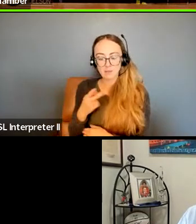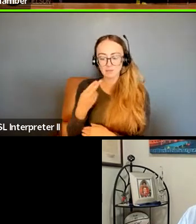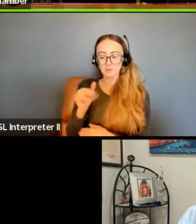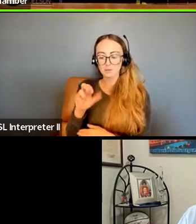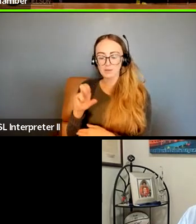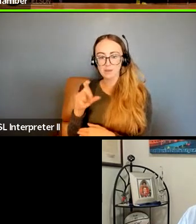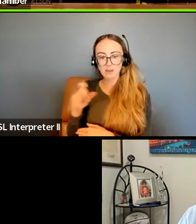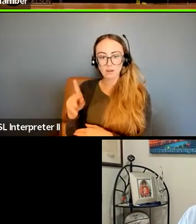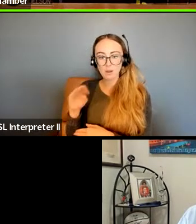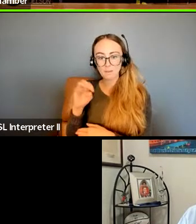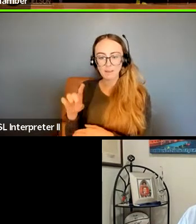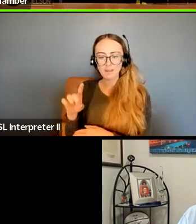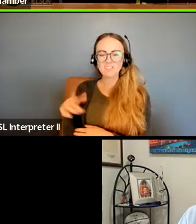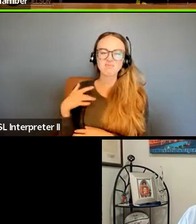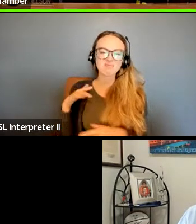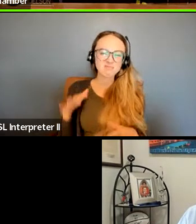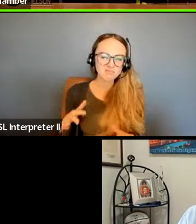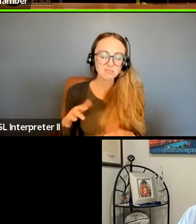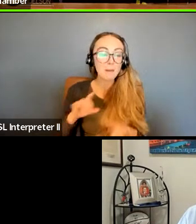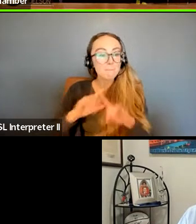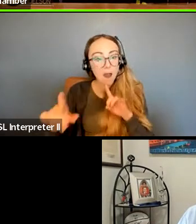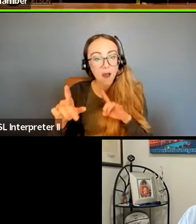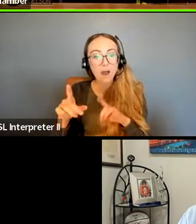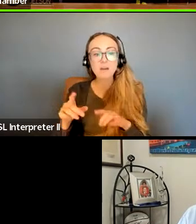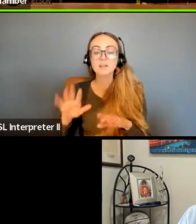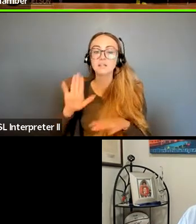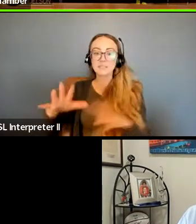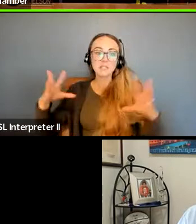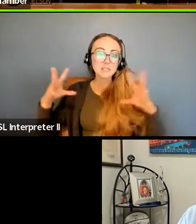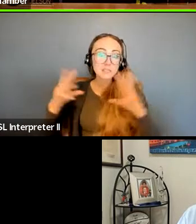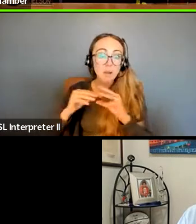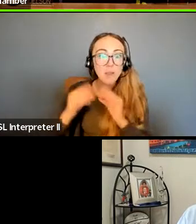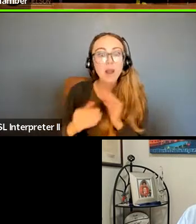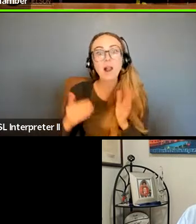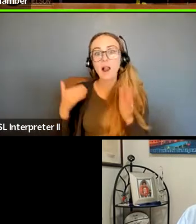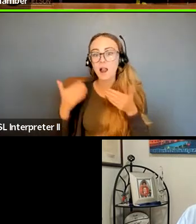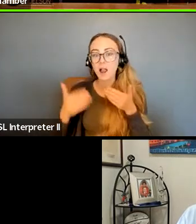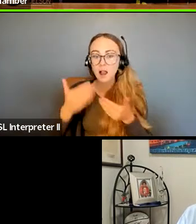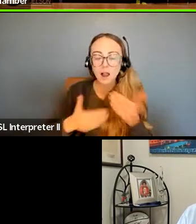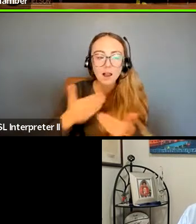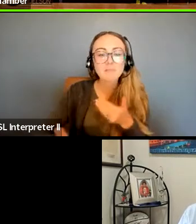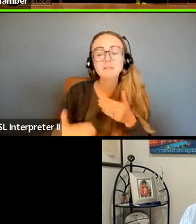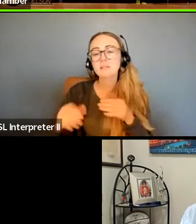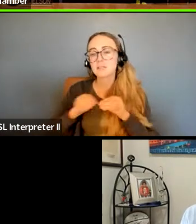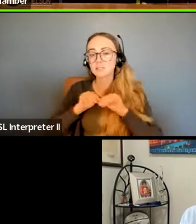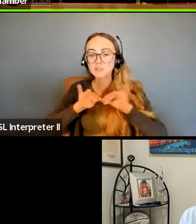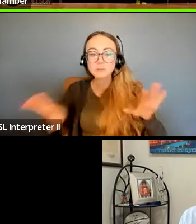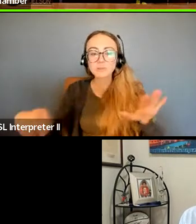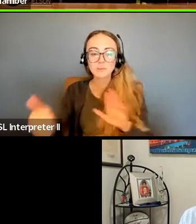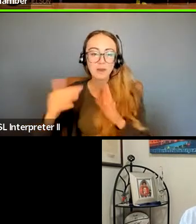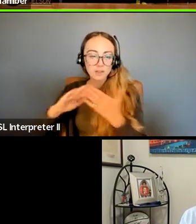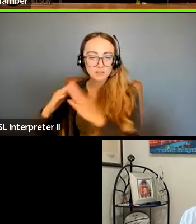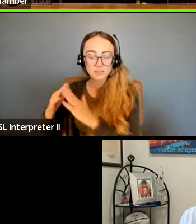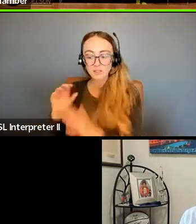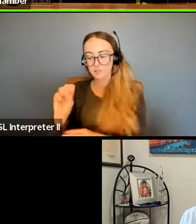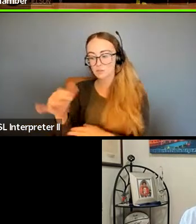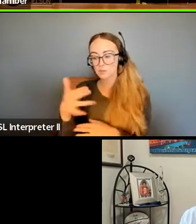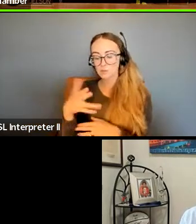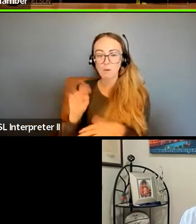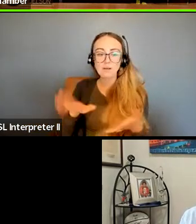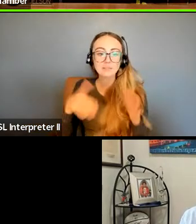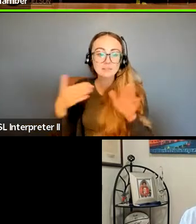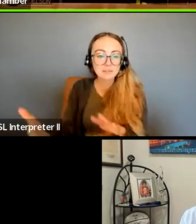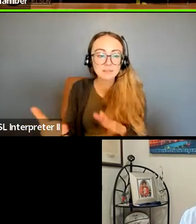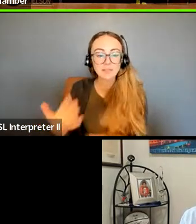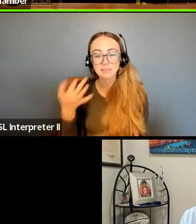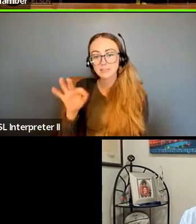defeated. However, the drags that he founded continued and expanded from the district to other cities across the country. Swan died in